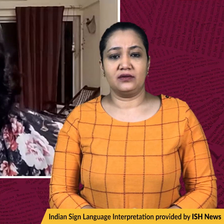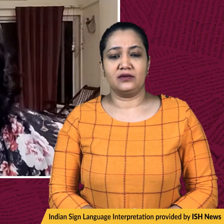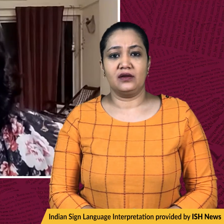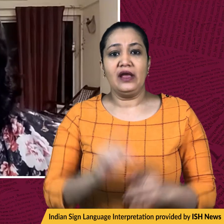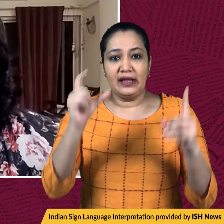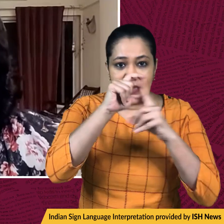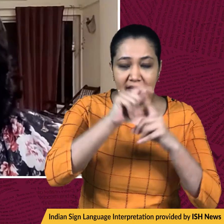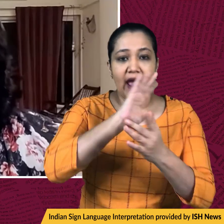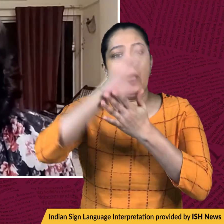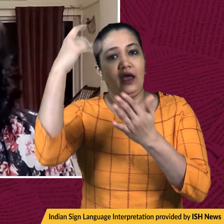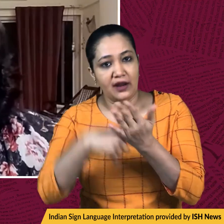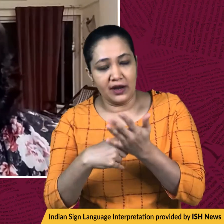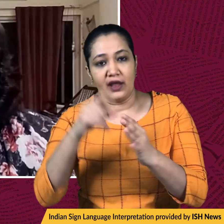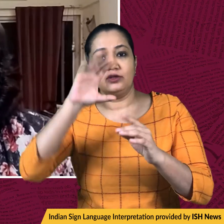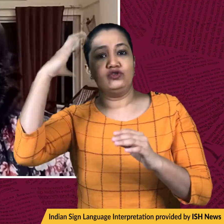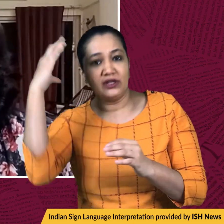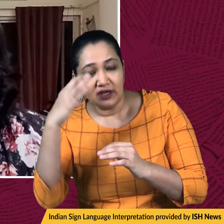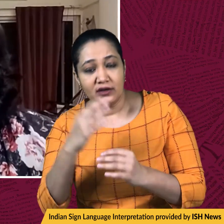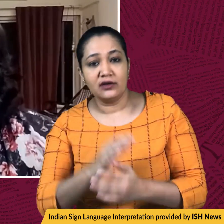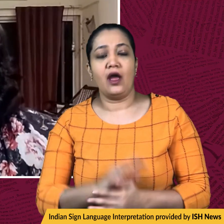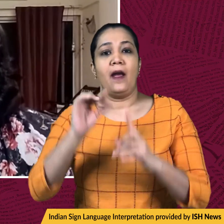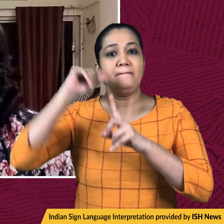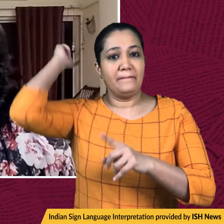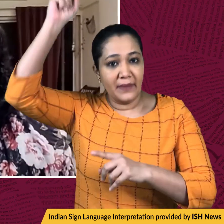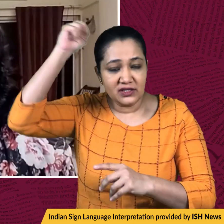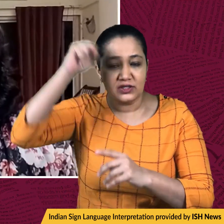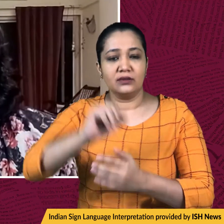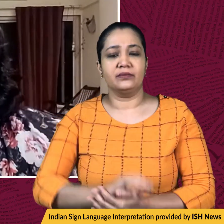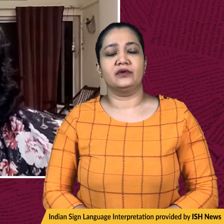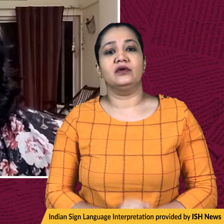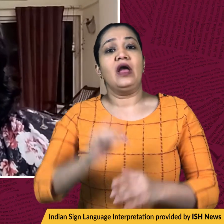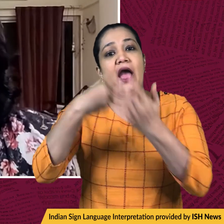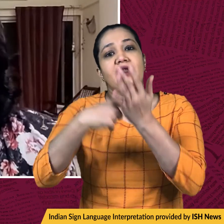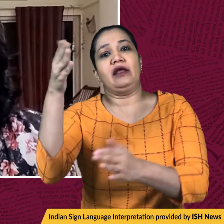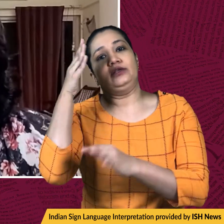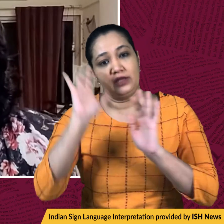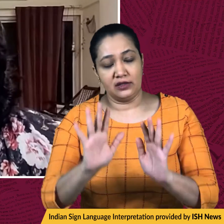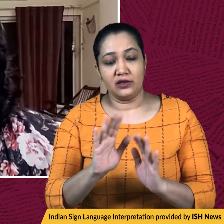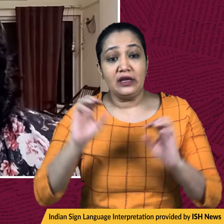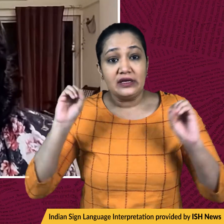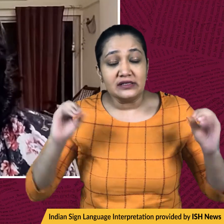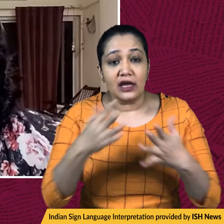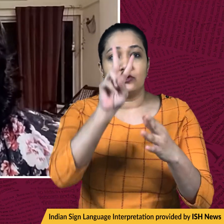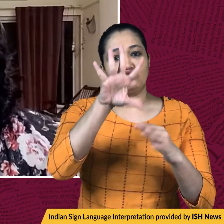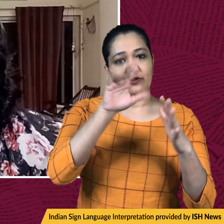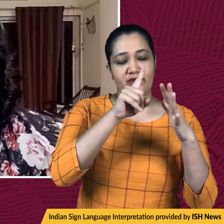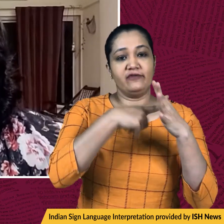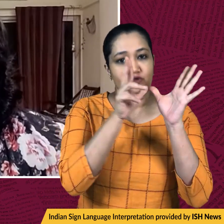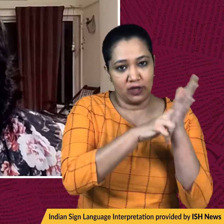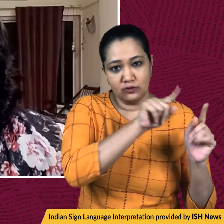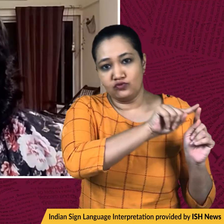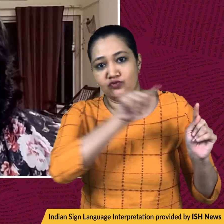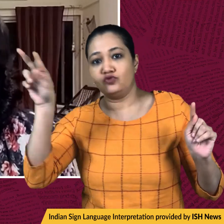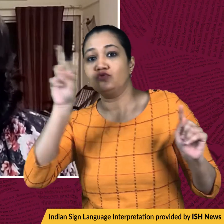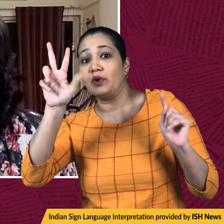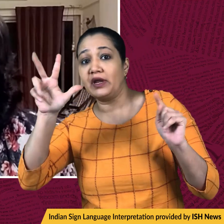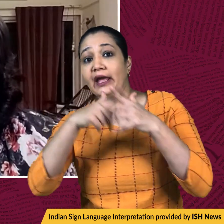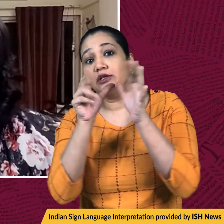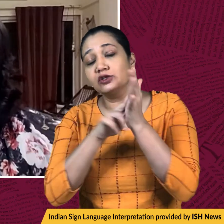are likely in Delhi, Haryana, Chandigarh, Punjab, and Rajasthan from January 25th